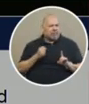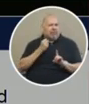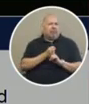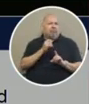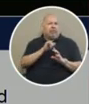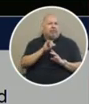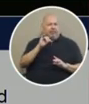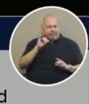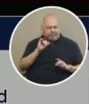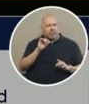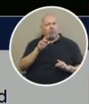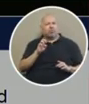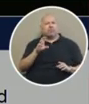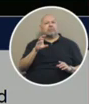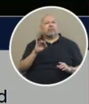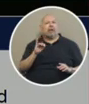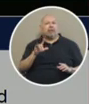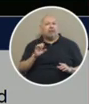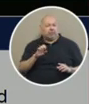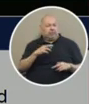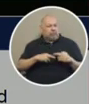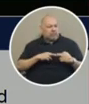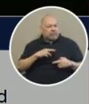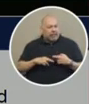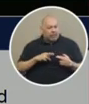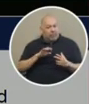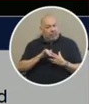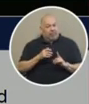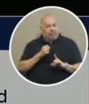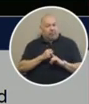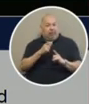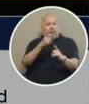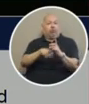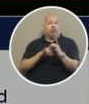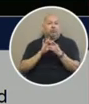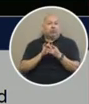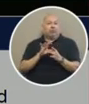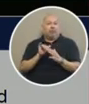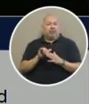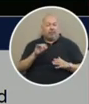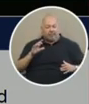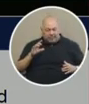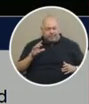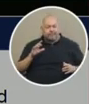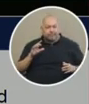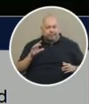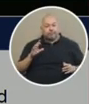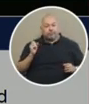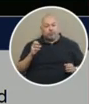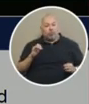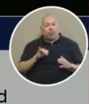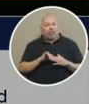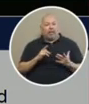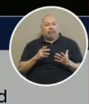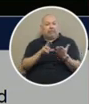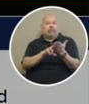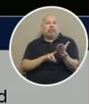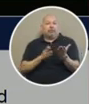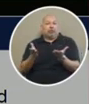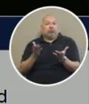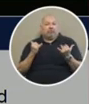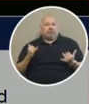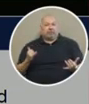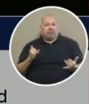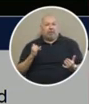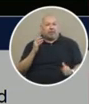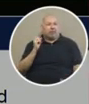have impacted the recycling and the costs associated with that. And so that's a contracted service currently.